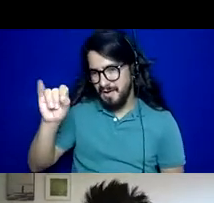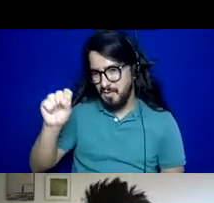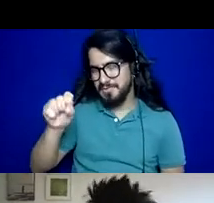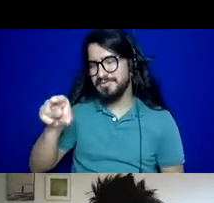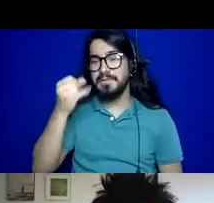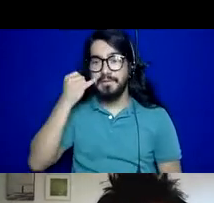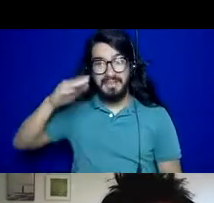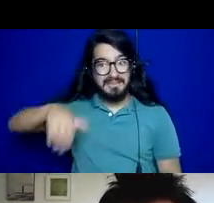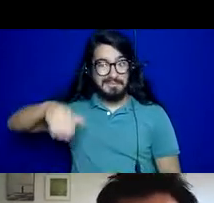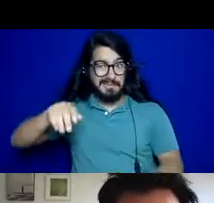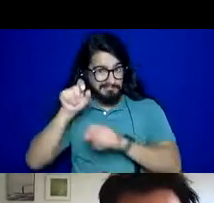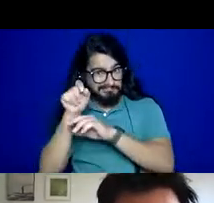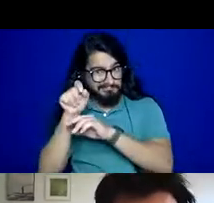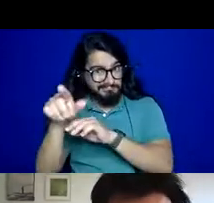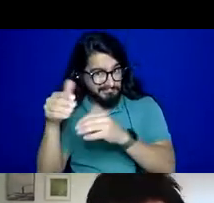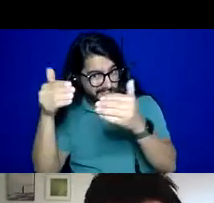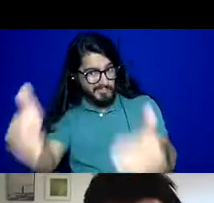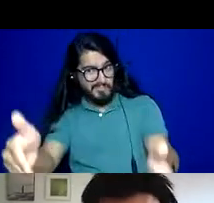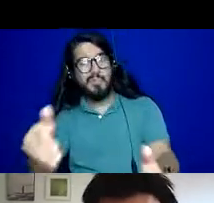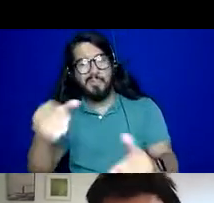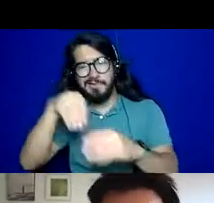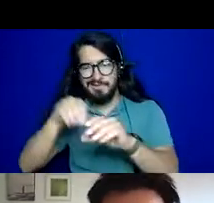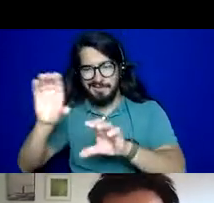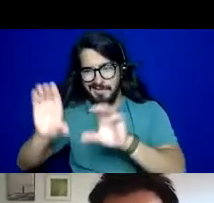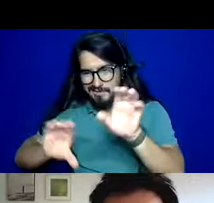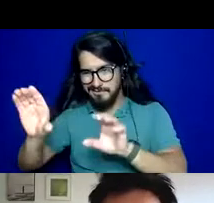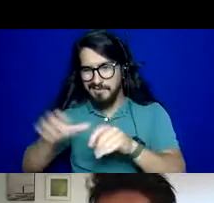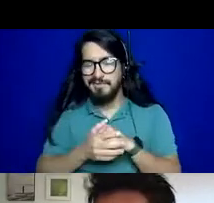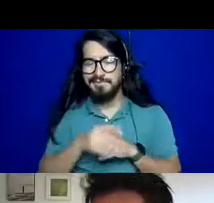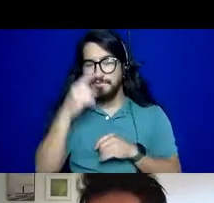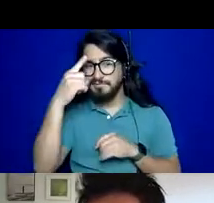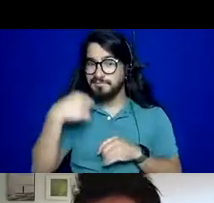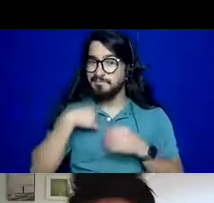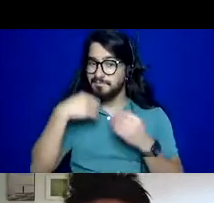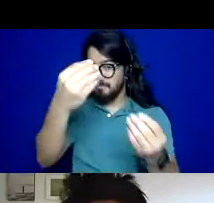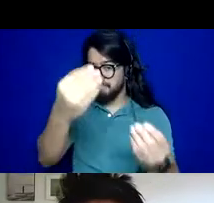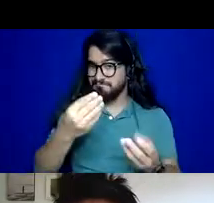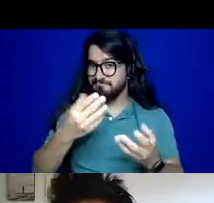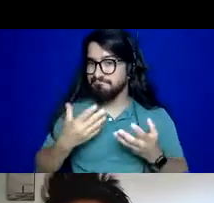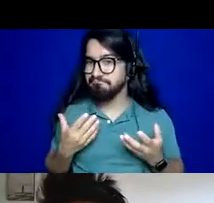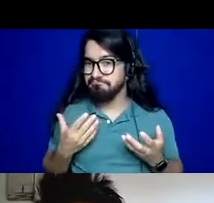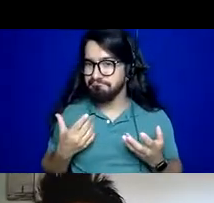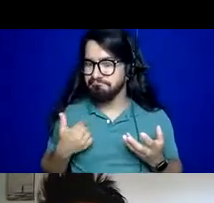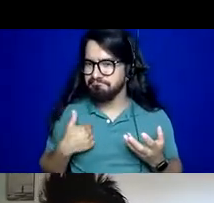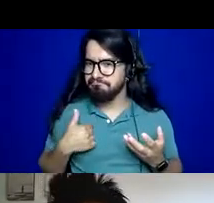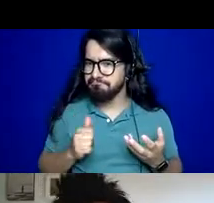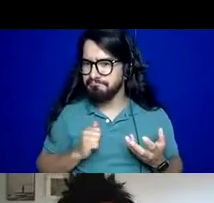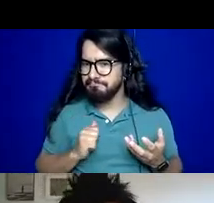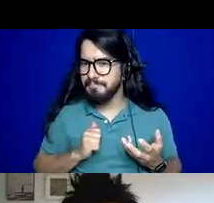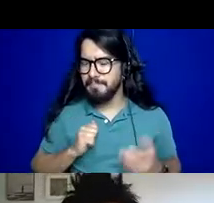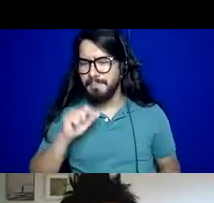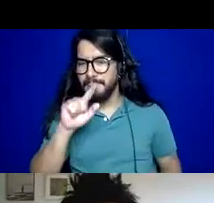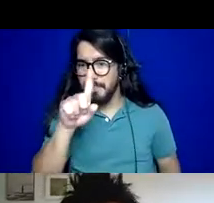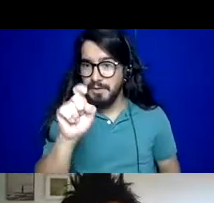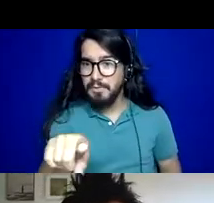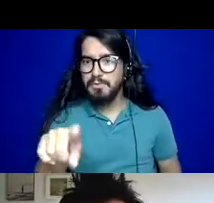chat. And then also for my information and just so other people know too, please share what's one thing you're hoping to get